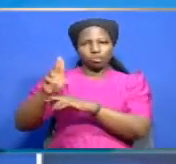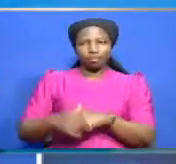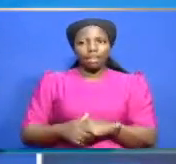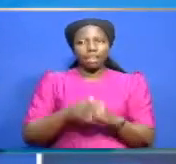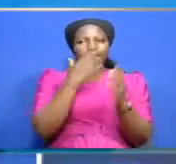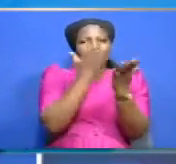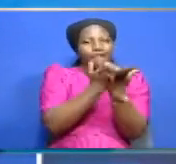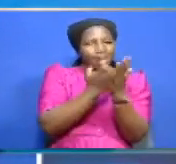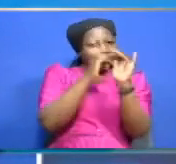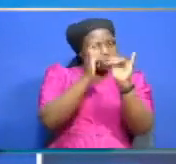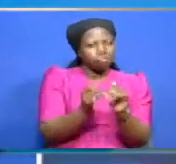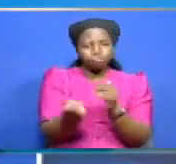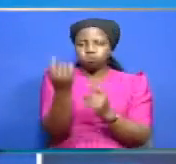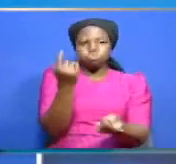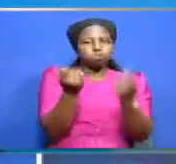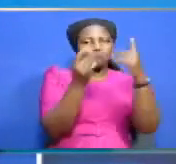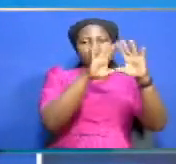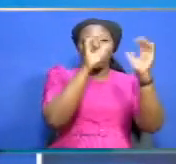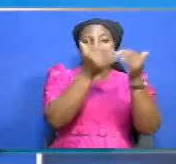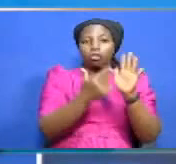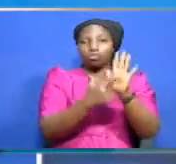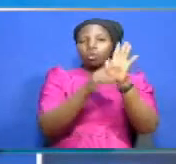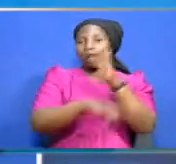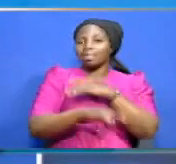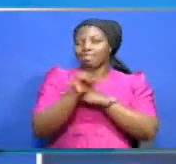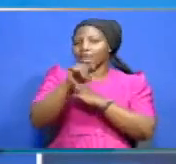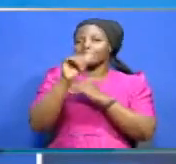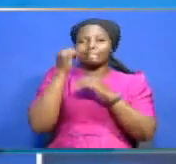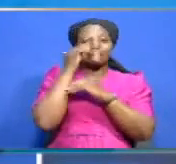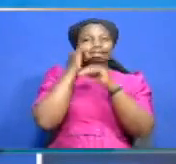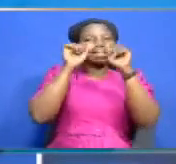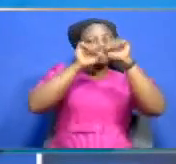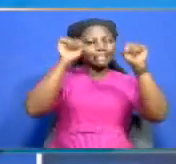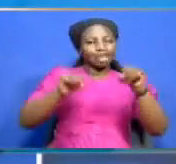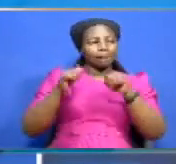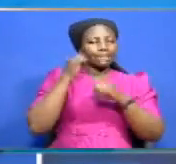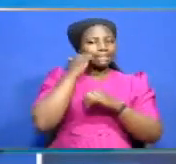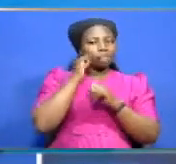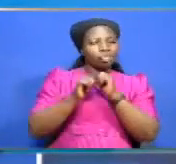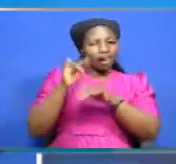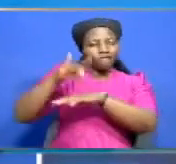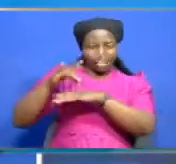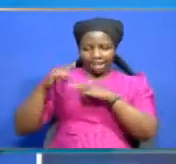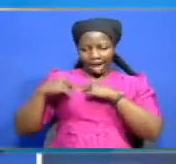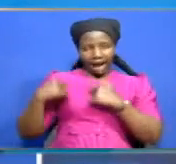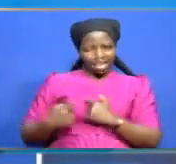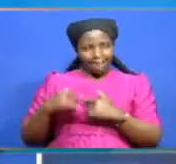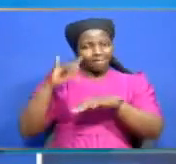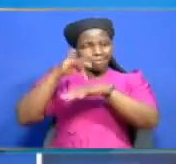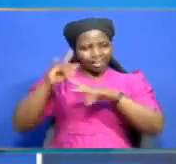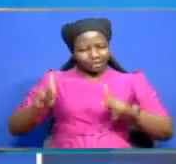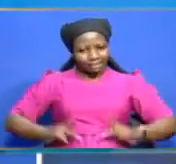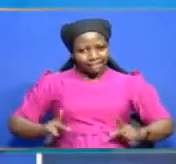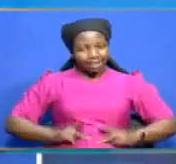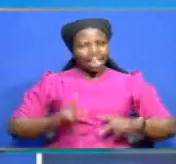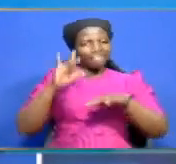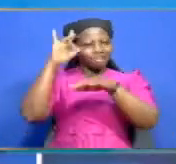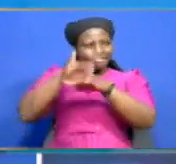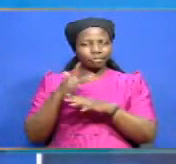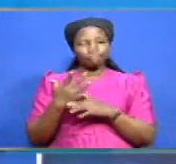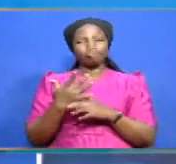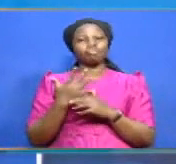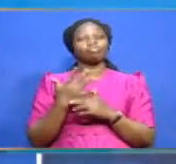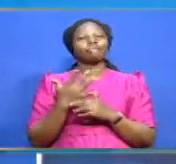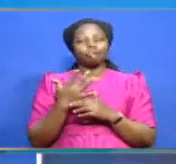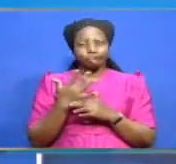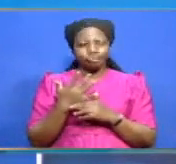actually a systemic disease, a disease that has effects on your heart, a disease that has effects on your kidneys, a disease that has effects when it